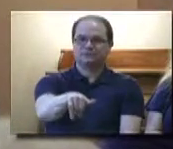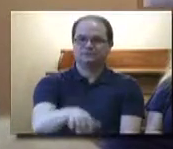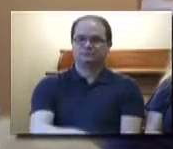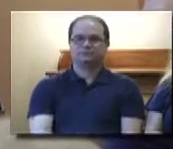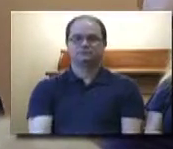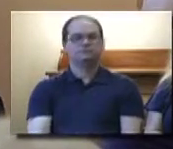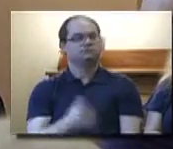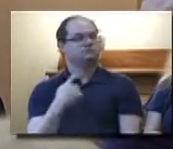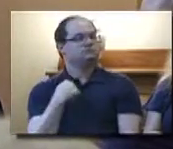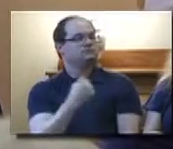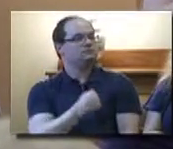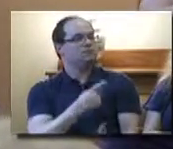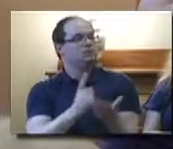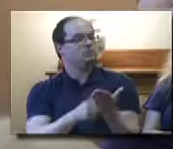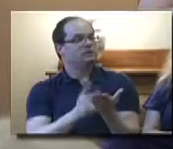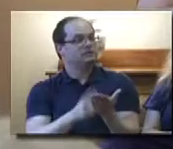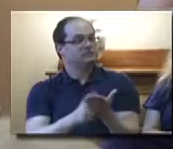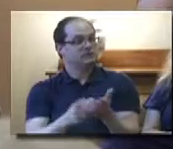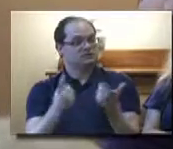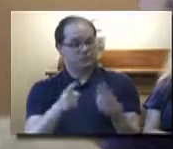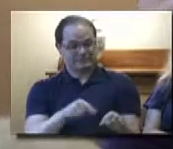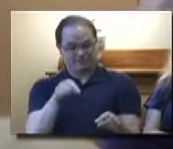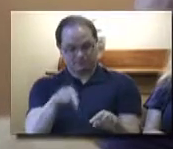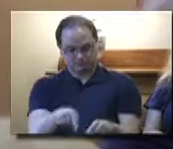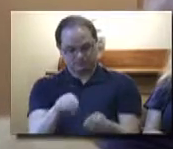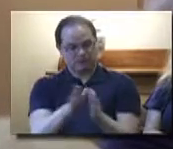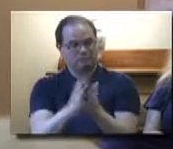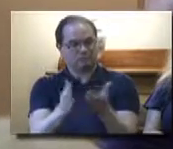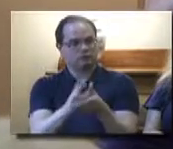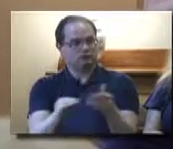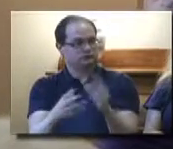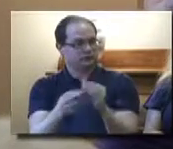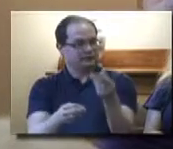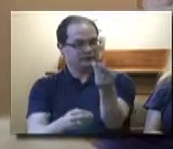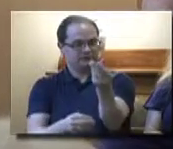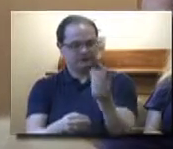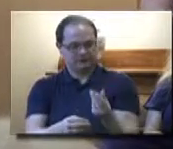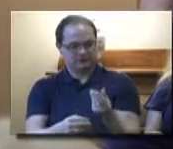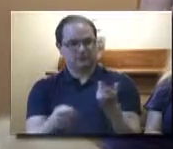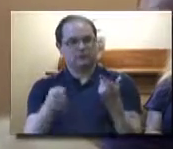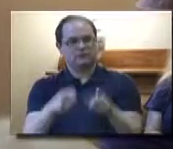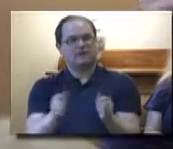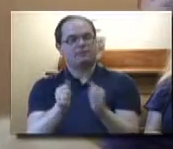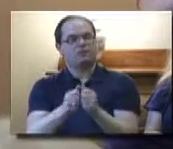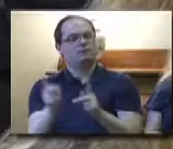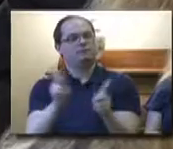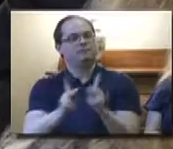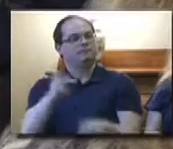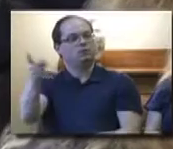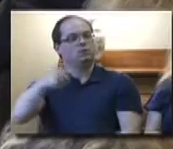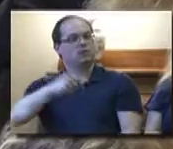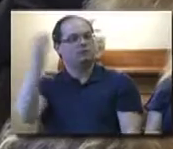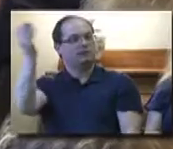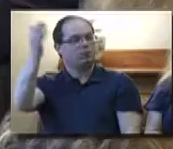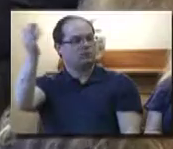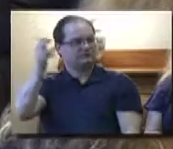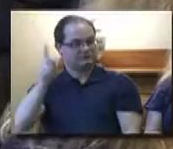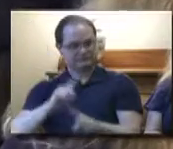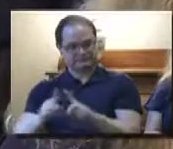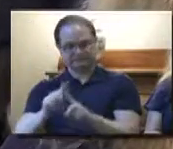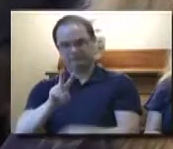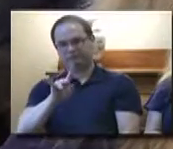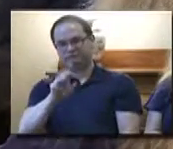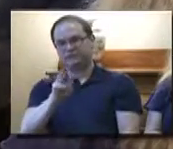We discuss what's going on in the book, and we discuss what's going on with our presenters, the various victims who come in